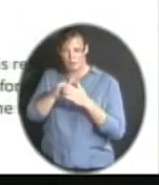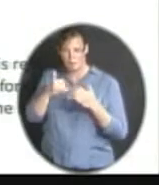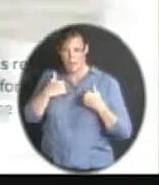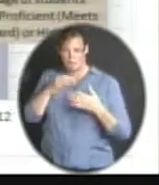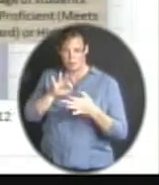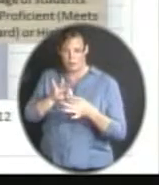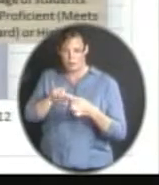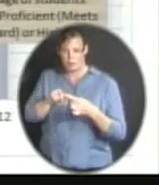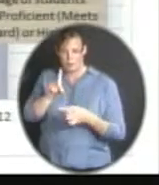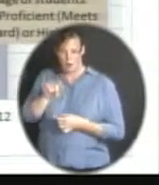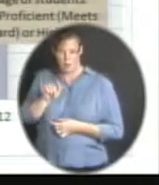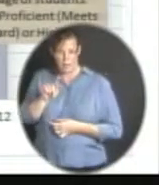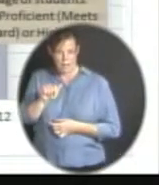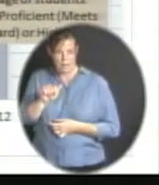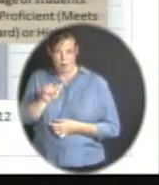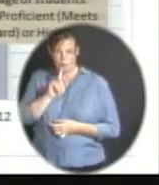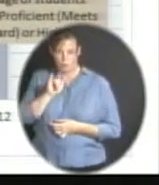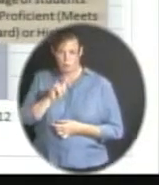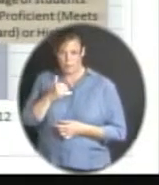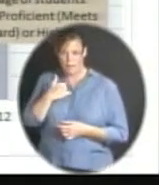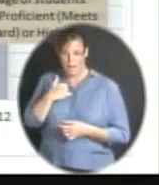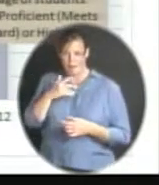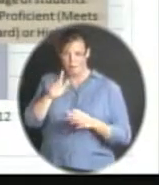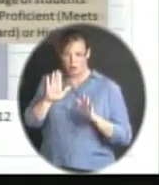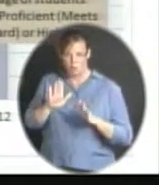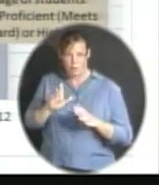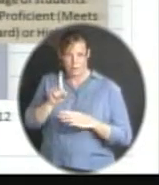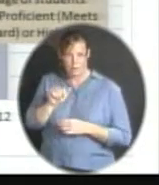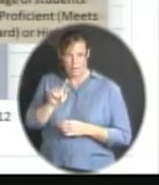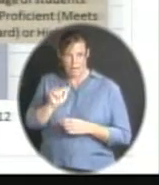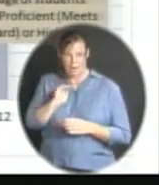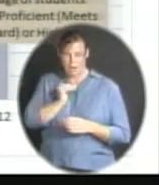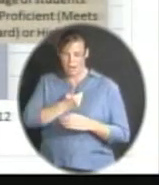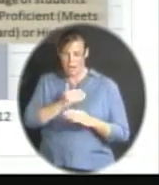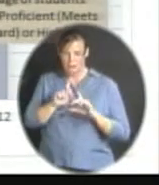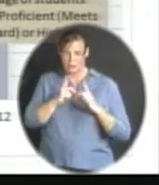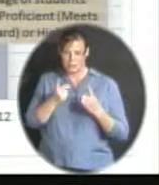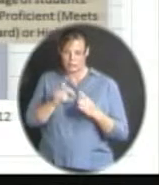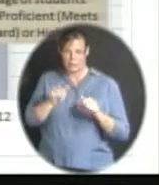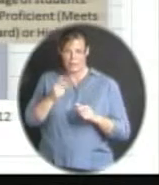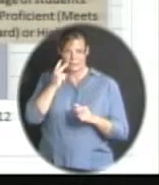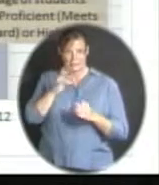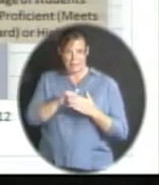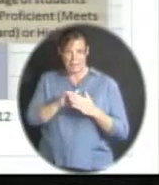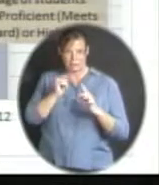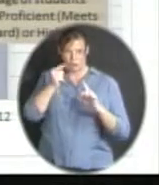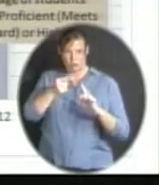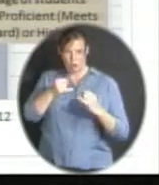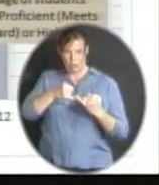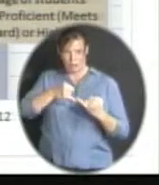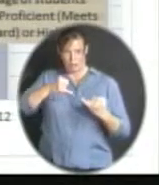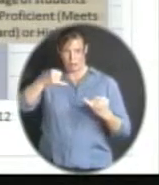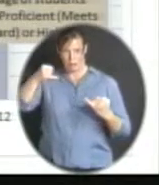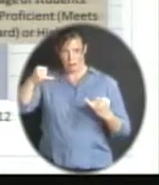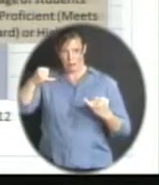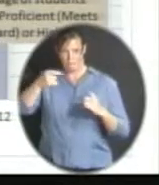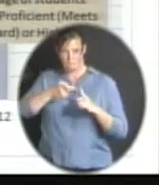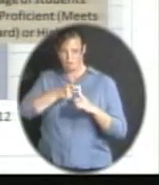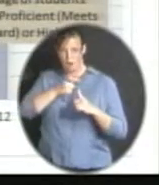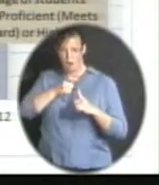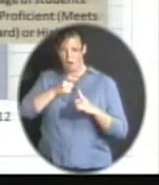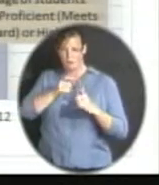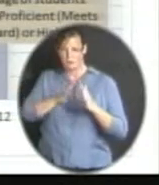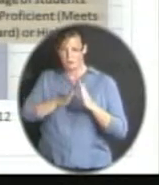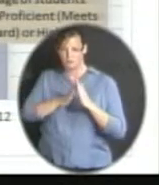related to our data. We really do have great data in our district. You can see that as the target line has grown taller